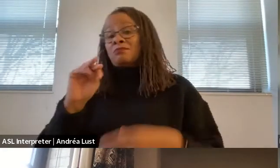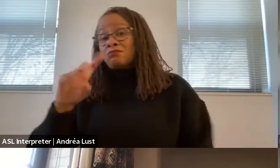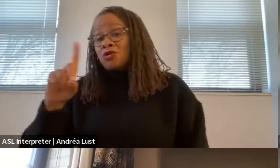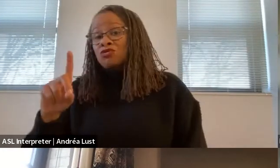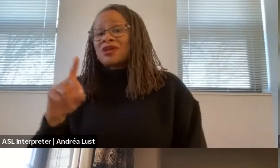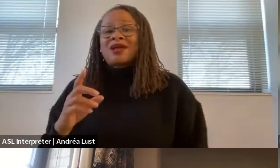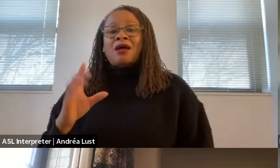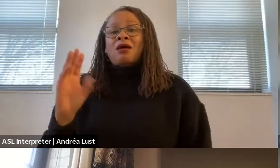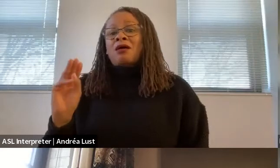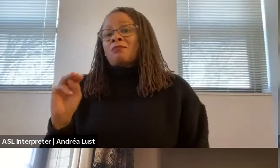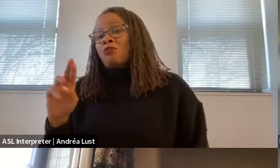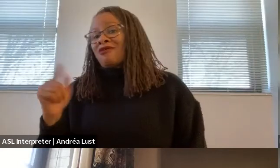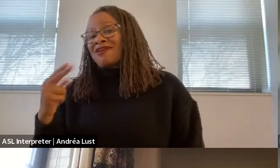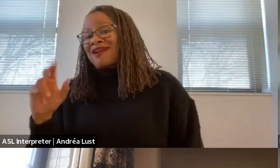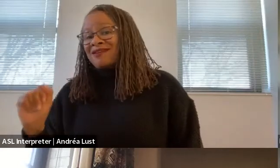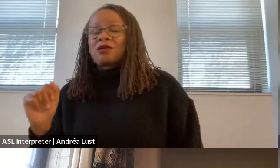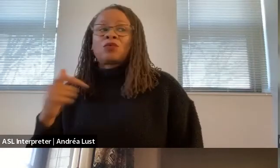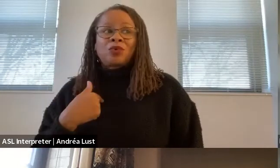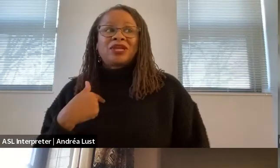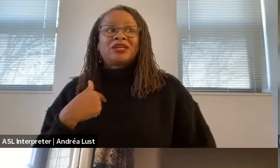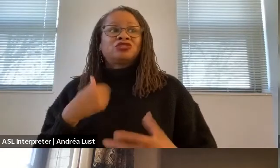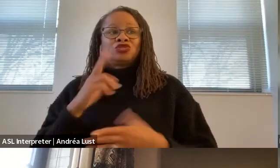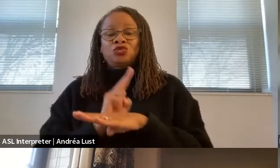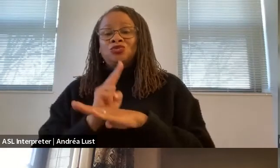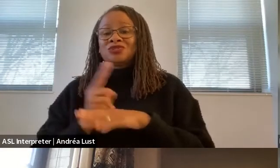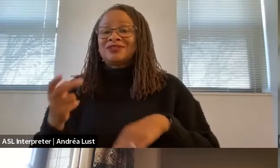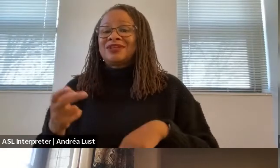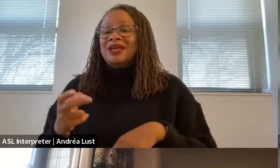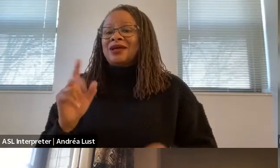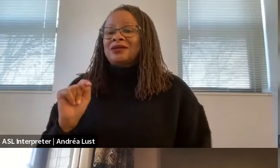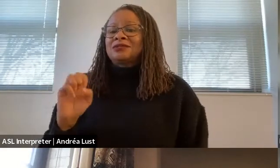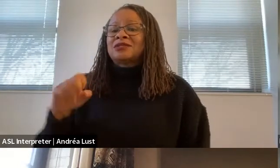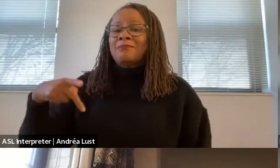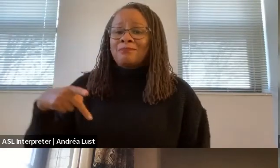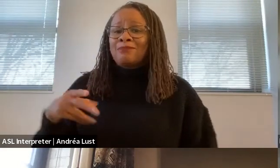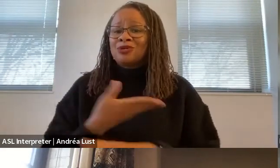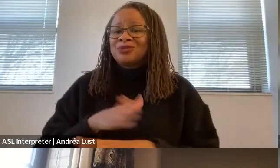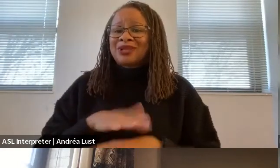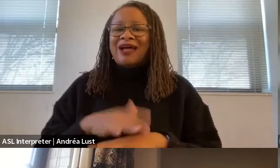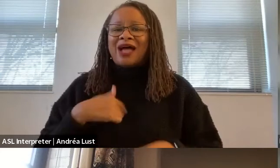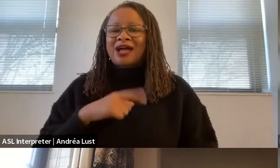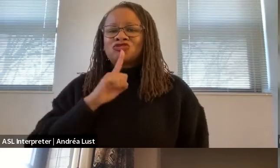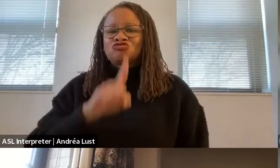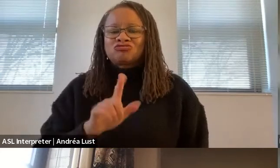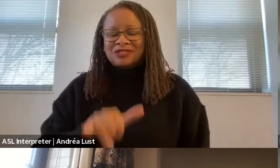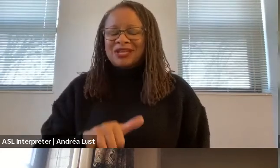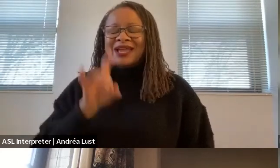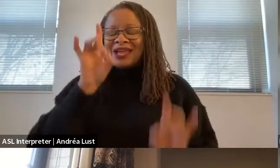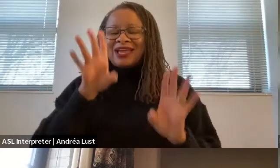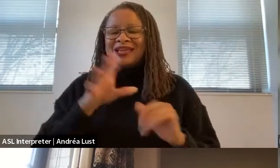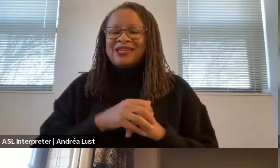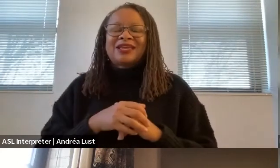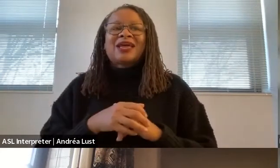go. We use temp music, which is something that I truly hate, because I'm having a really hard time